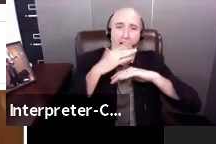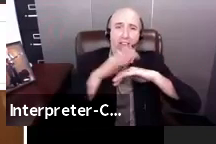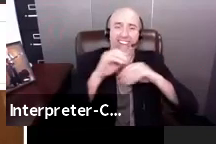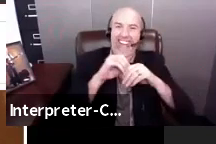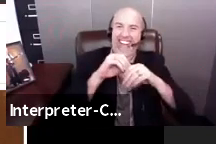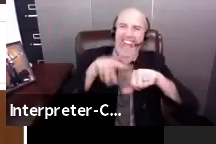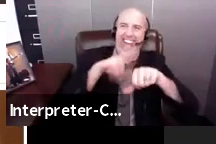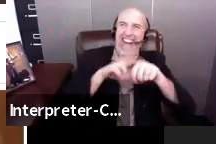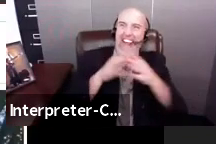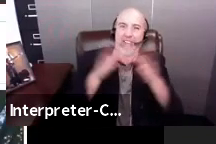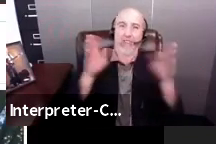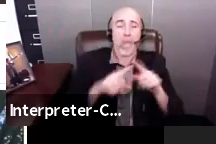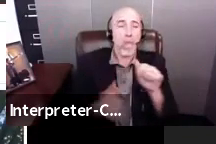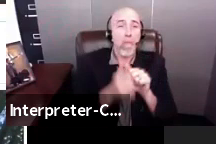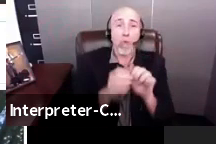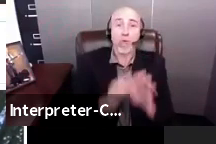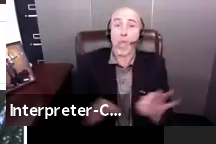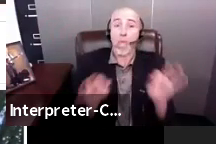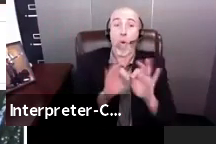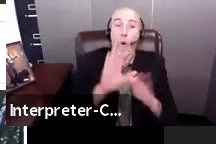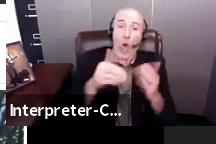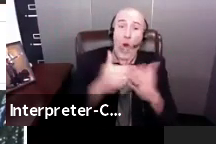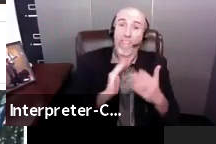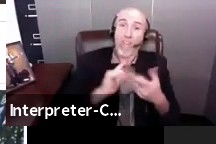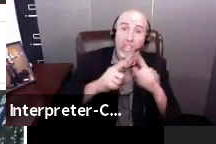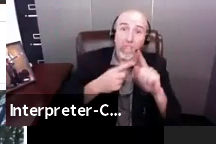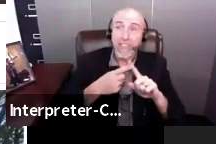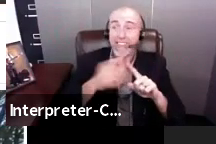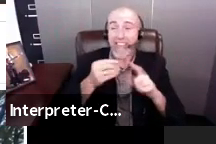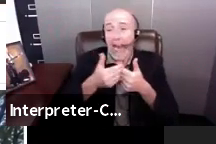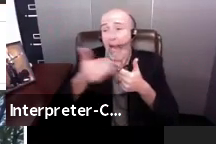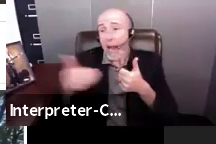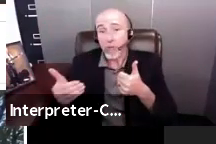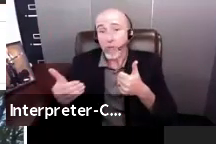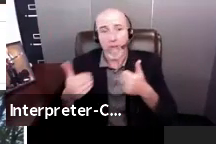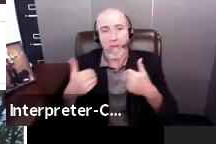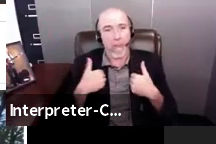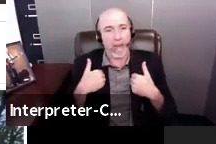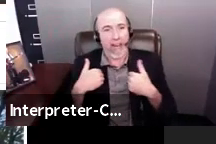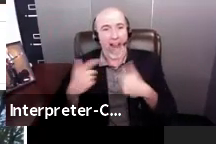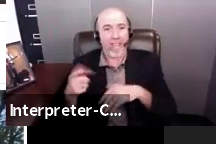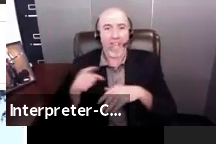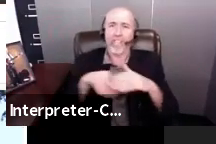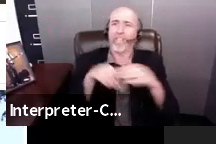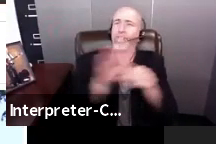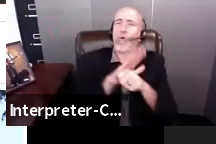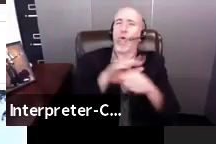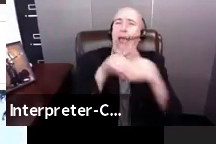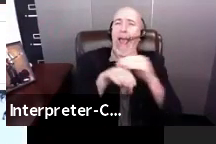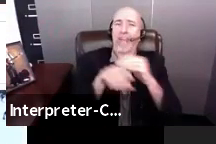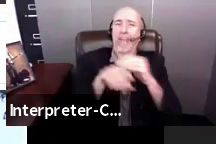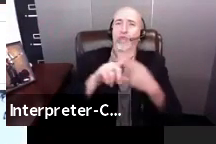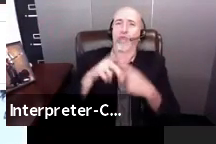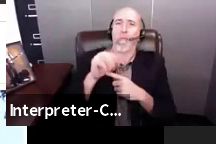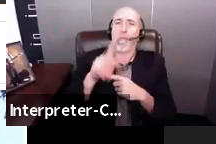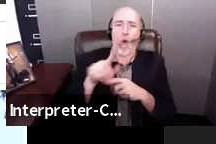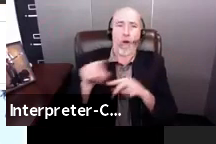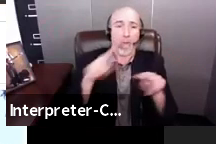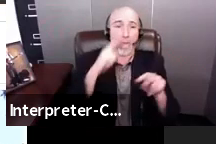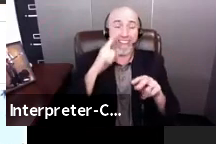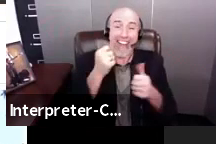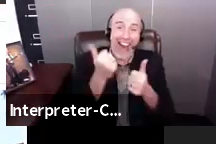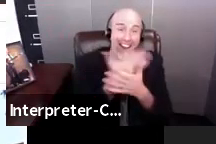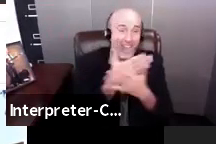more importantly, all of our friends and neighbors can have full access to the park renovated to meet ADA